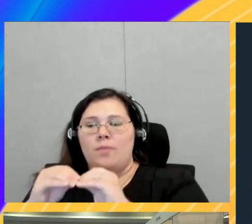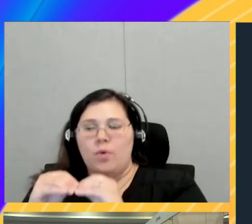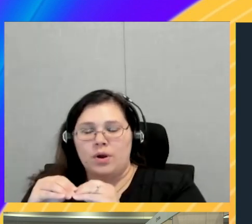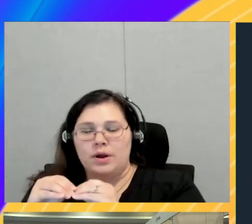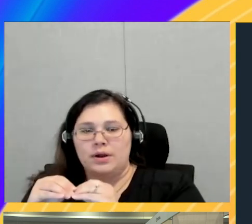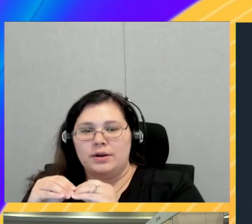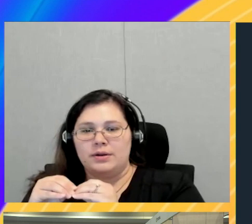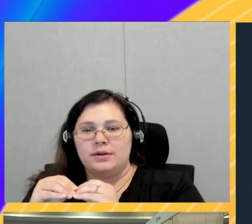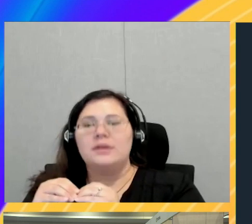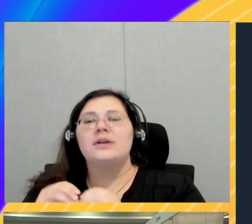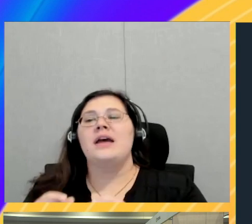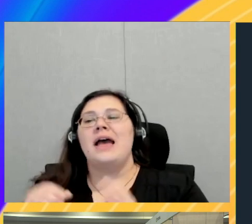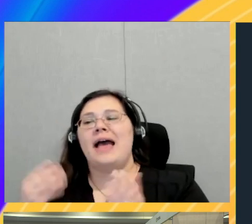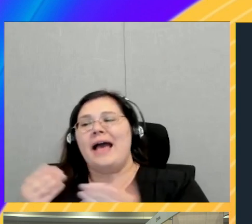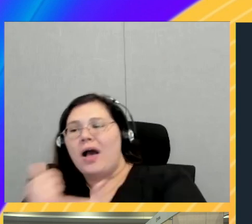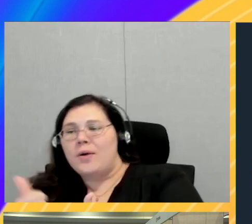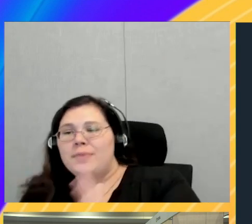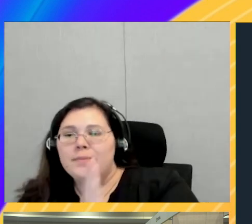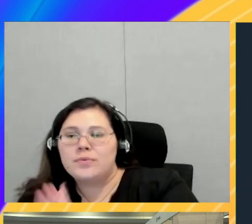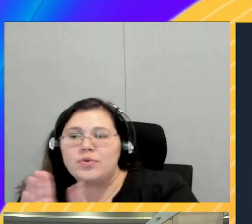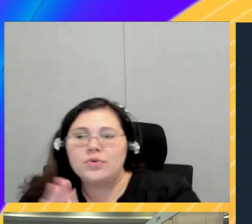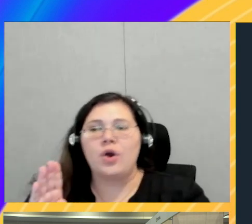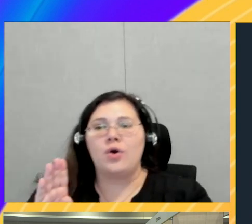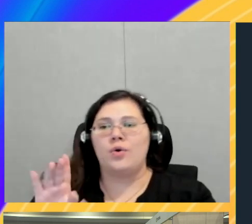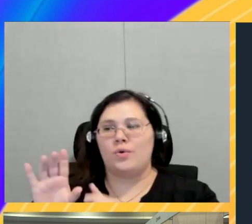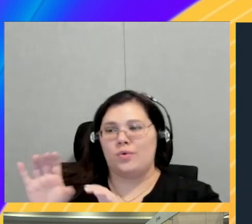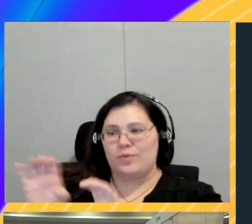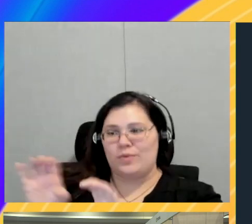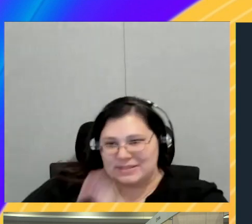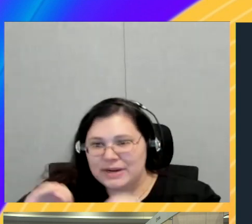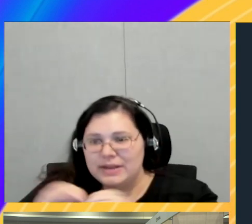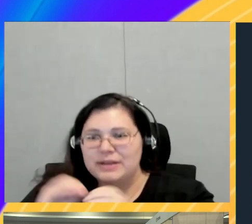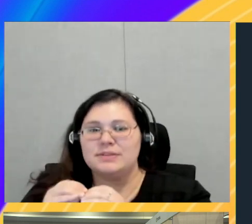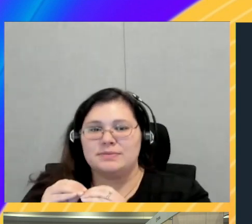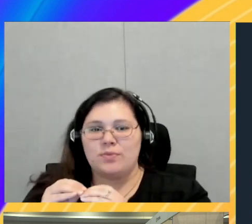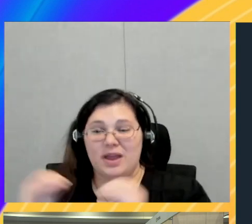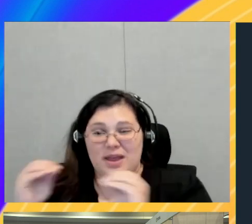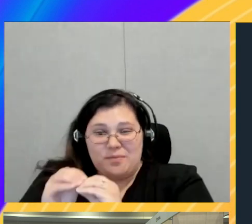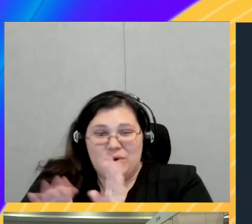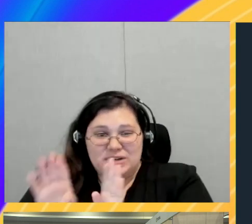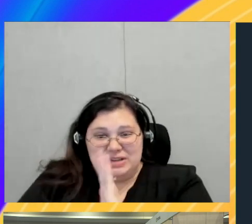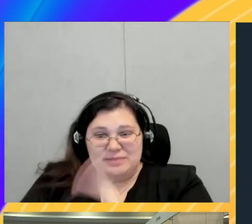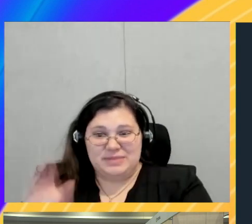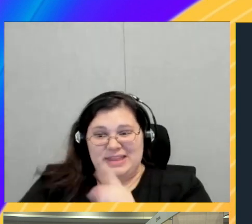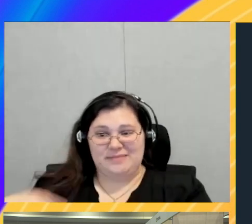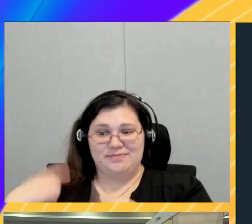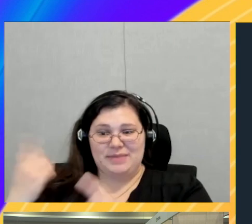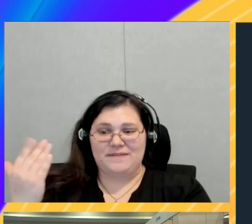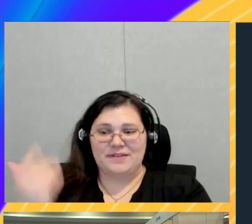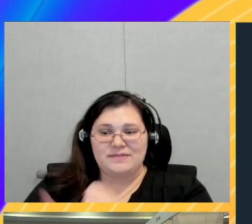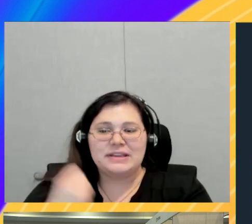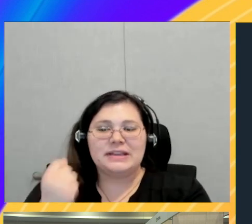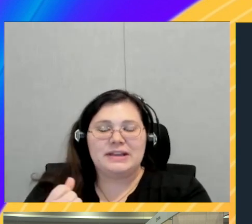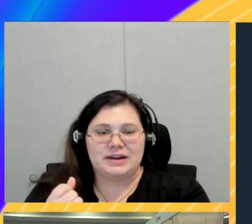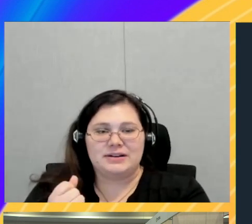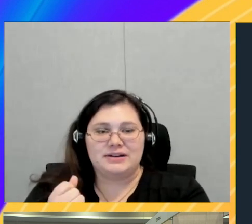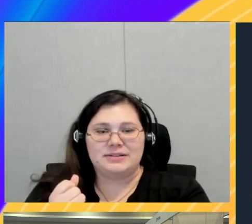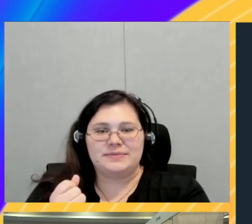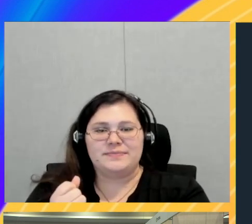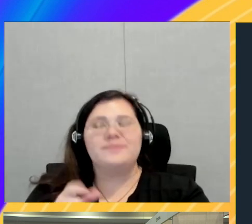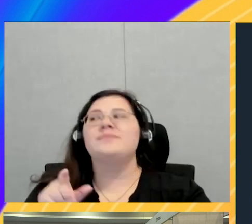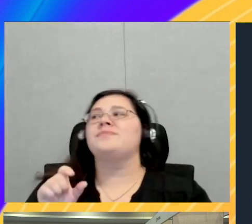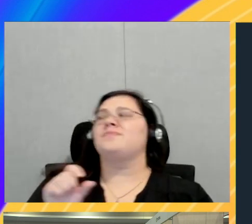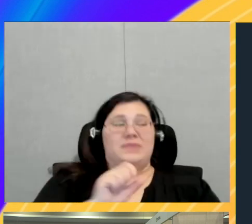10, 15 years. And so we help foster that as well. Building onto that, right, I think grow even builds stronger in the fact that there are many